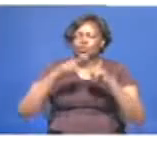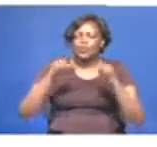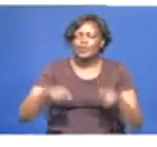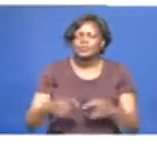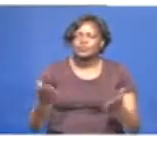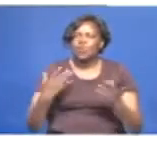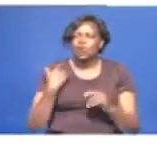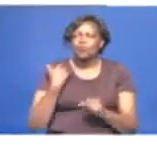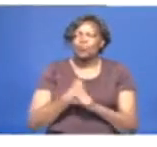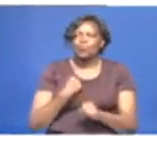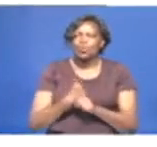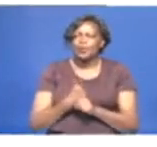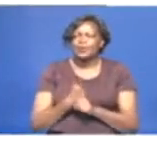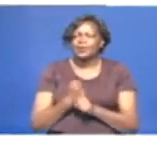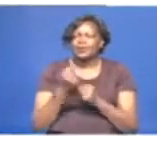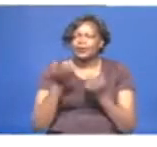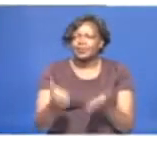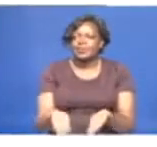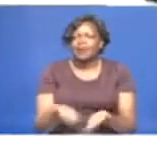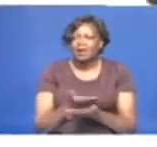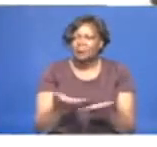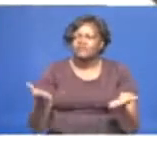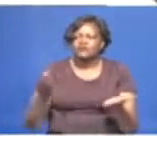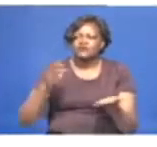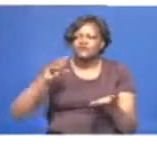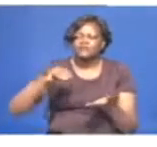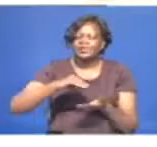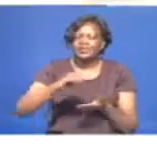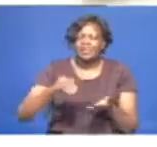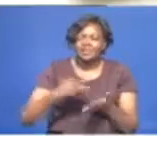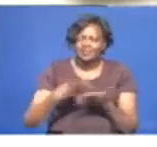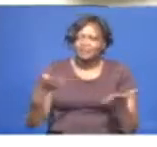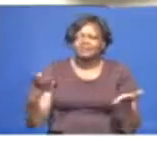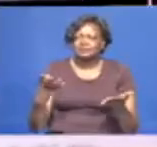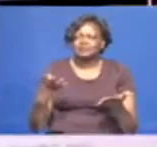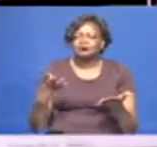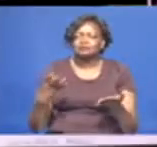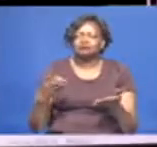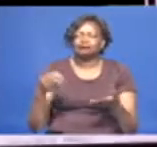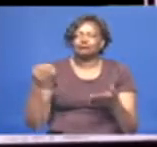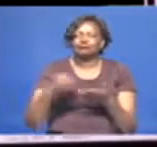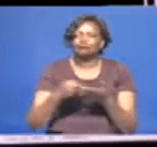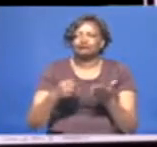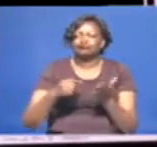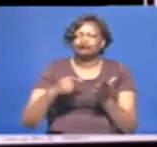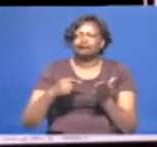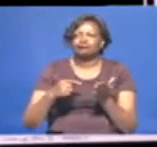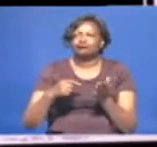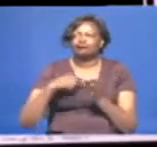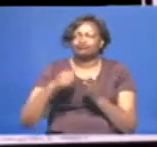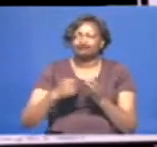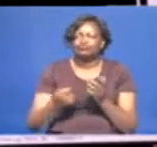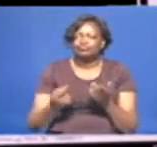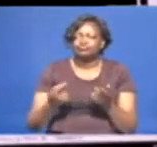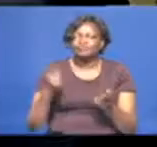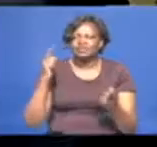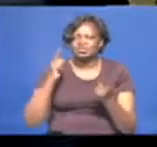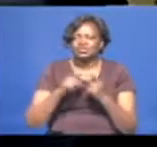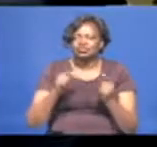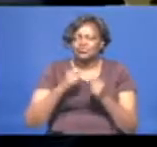machine. Here, each fertilizer recipe is fed into the machine with attention to specific